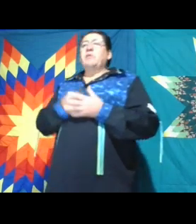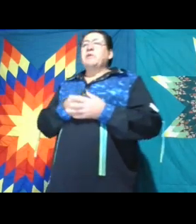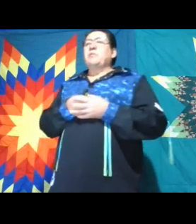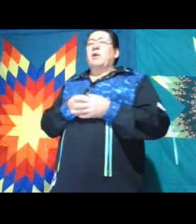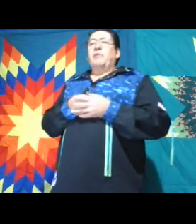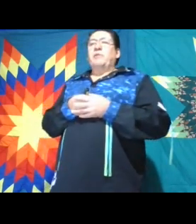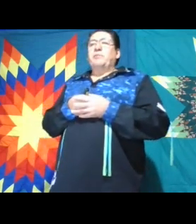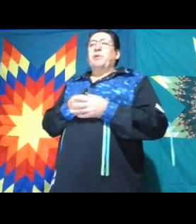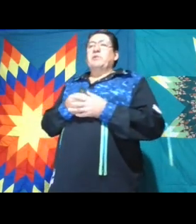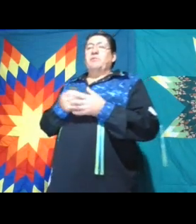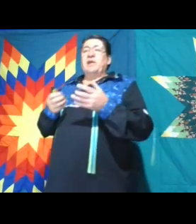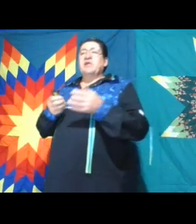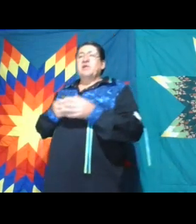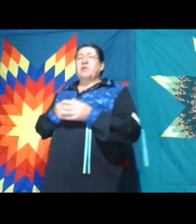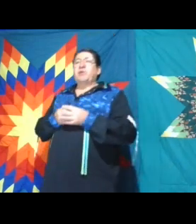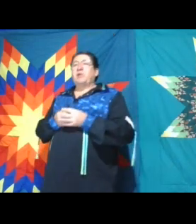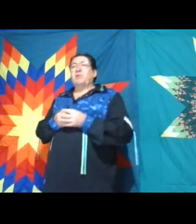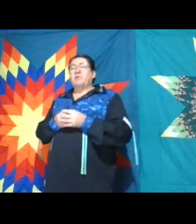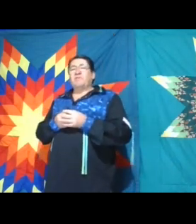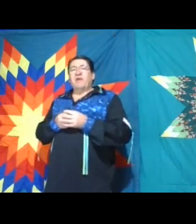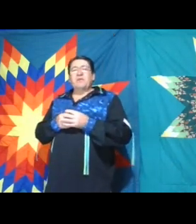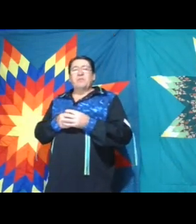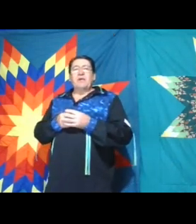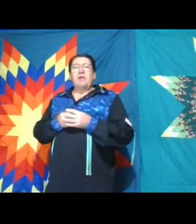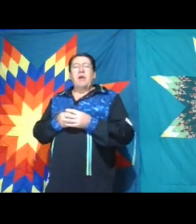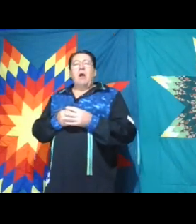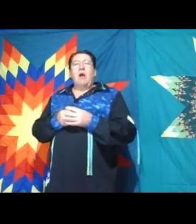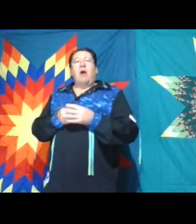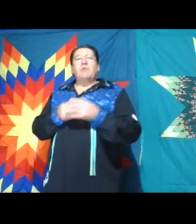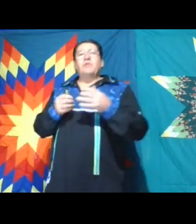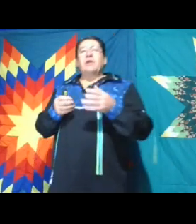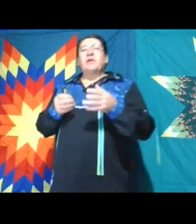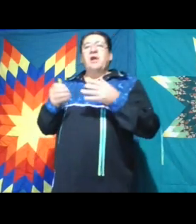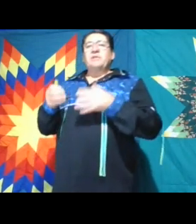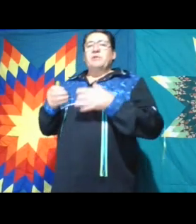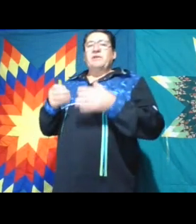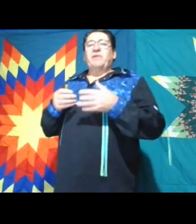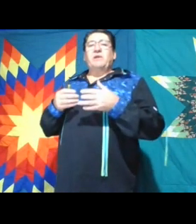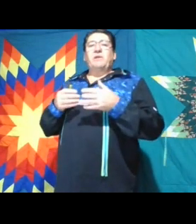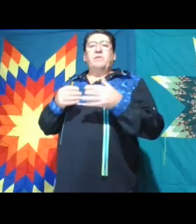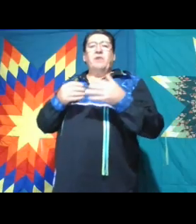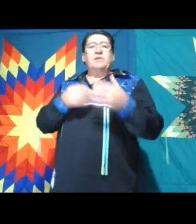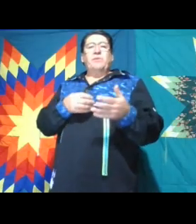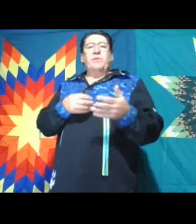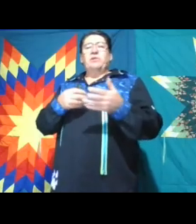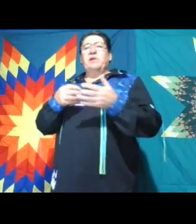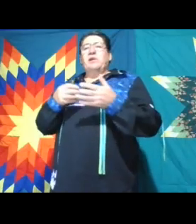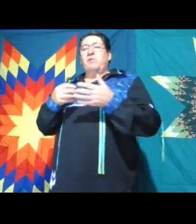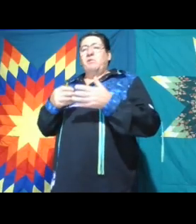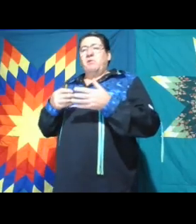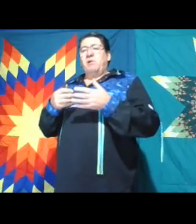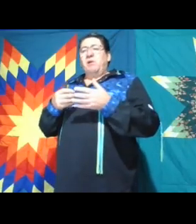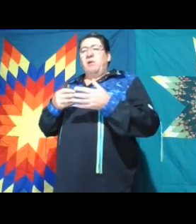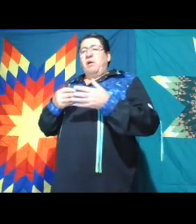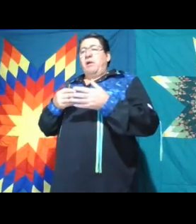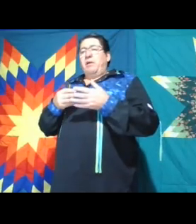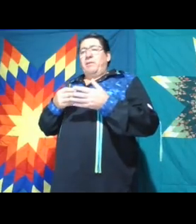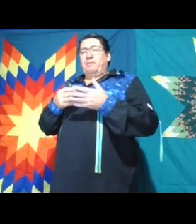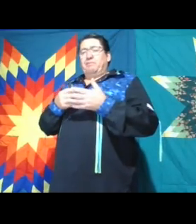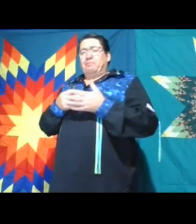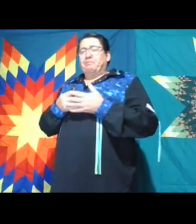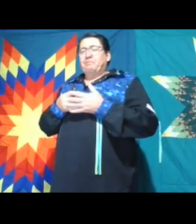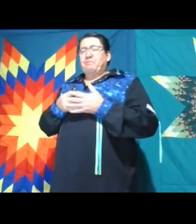I would build a relationship with the local friendship center, although they're not specific to resume building or